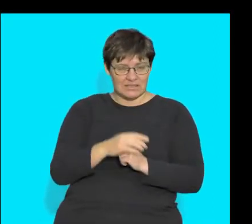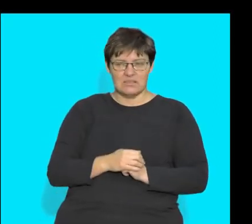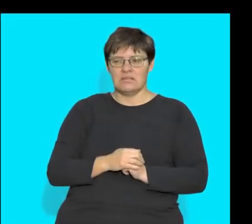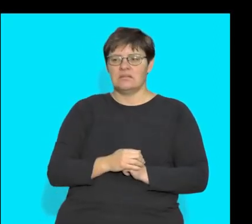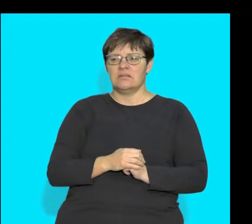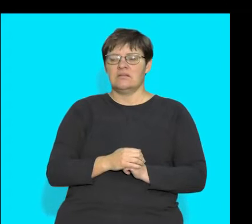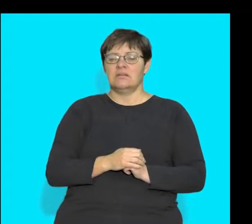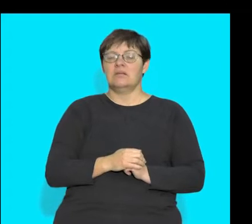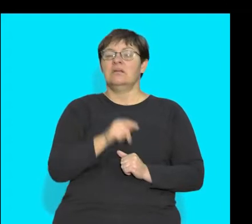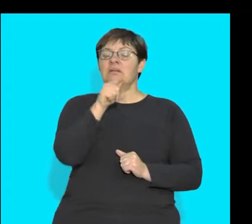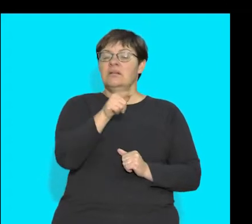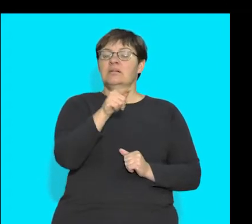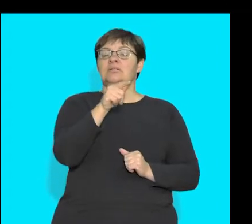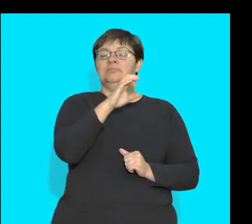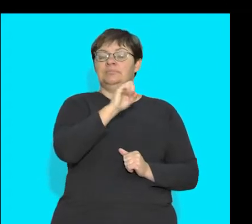membrane